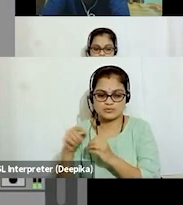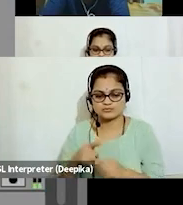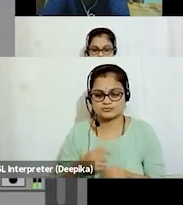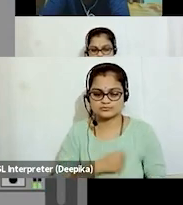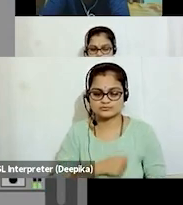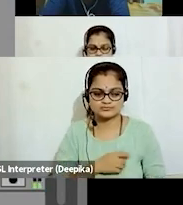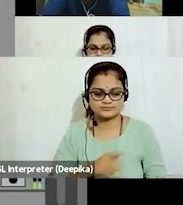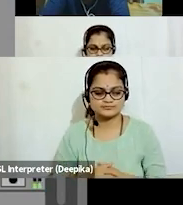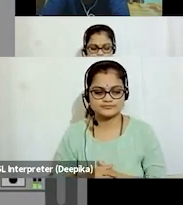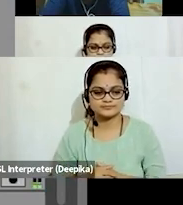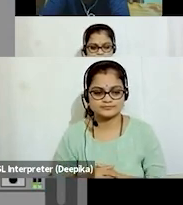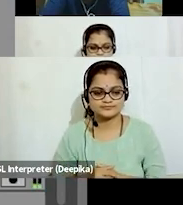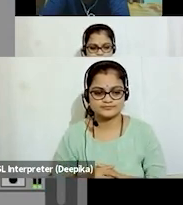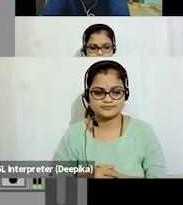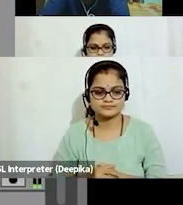it.